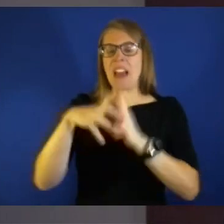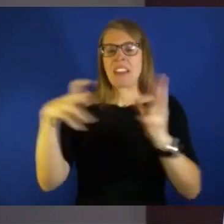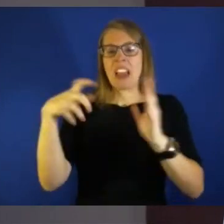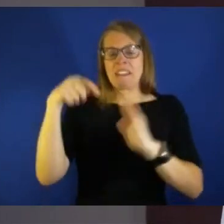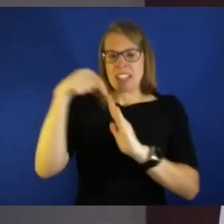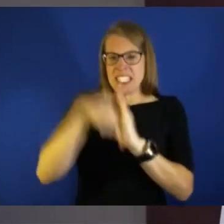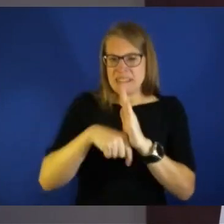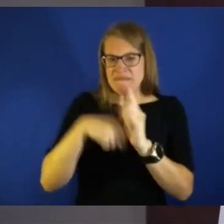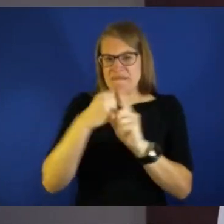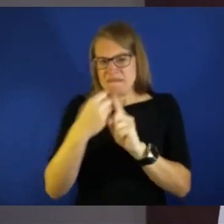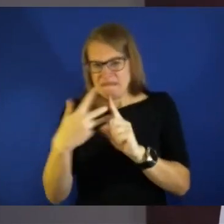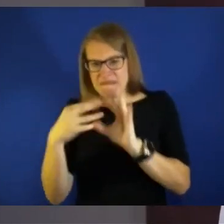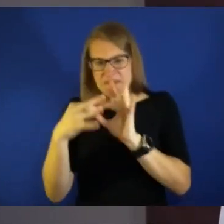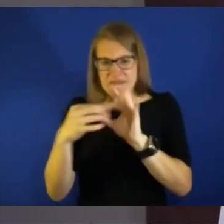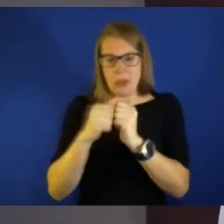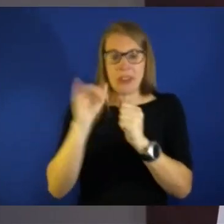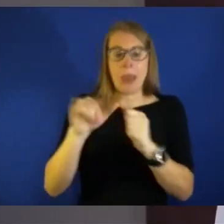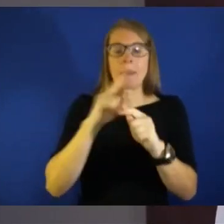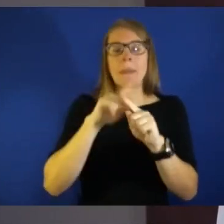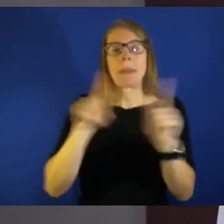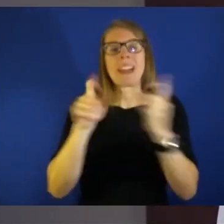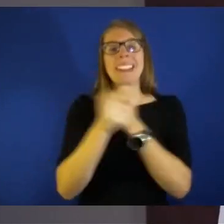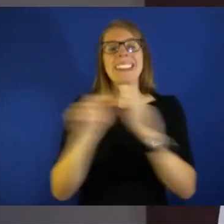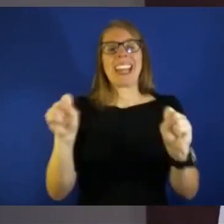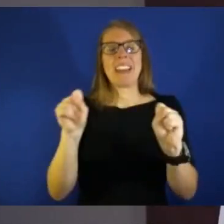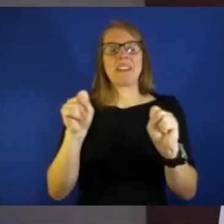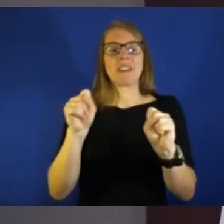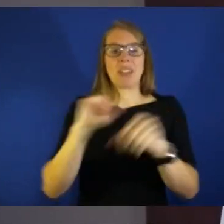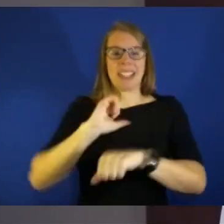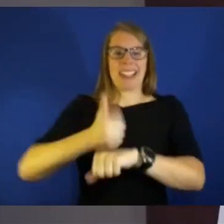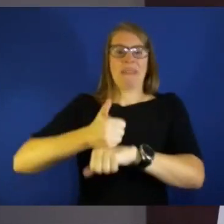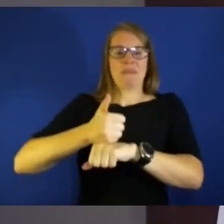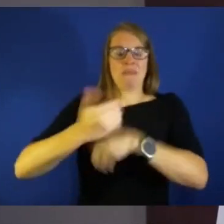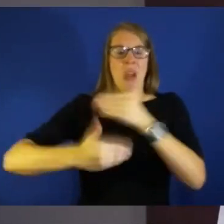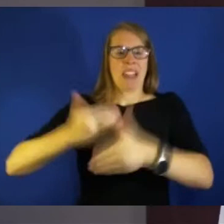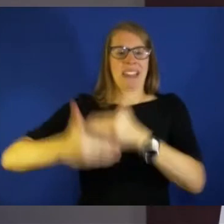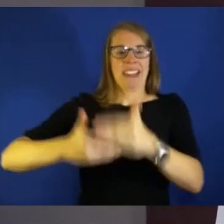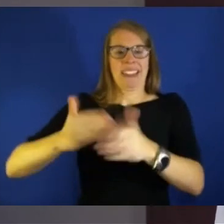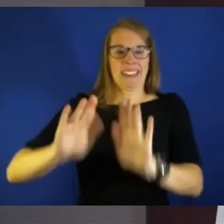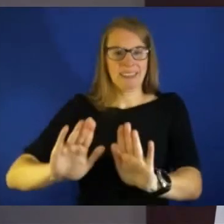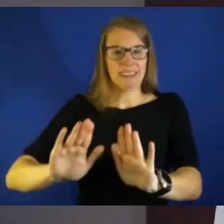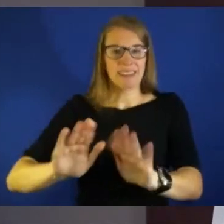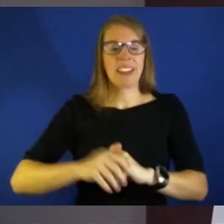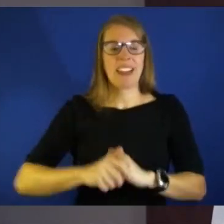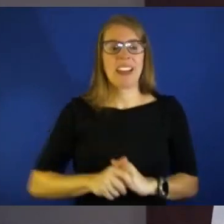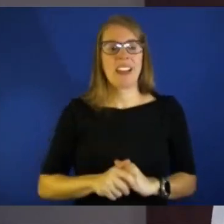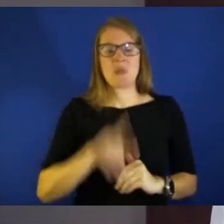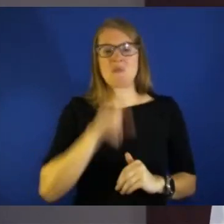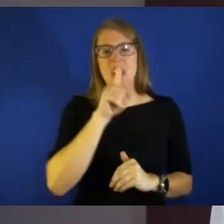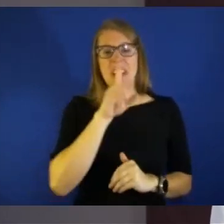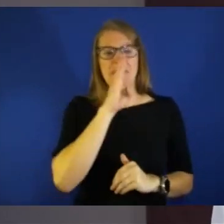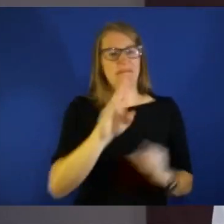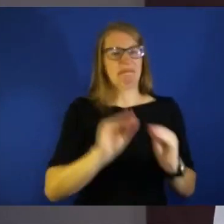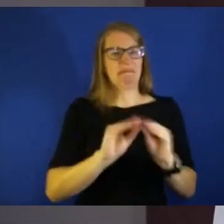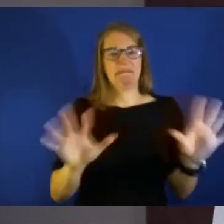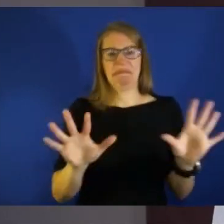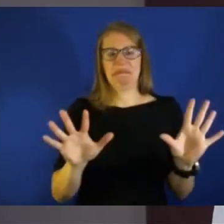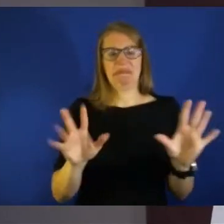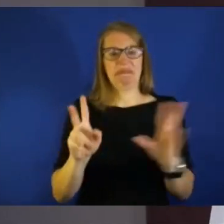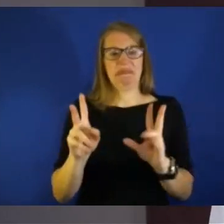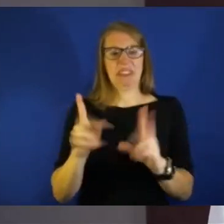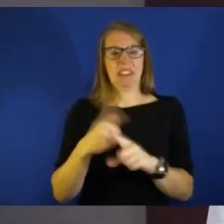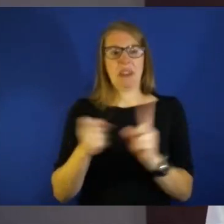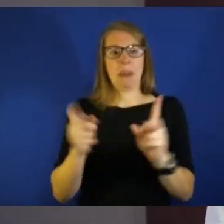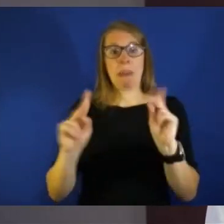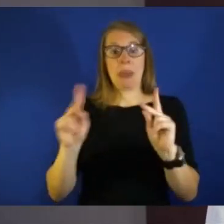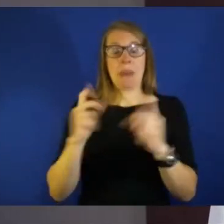a safe, well established process that is actually very straightforward to do from the folks that make these at